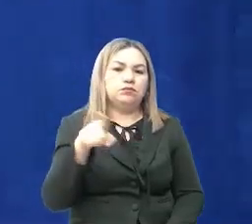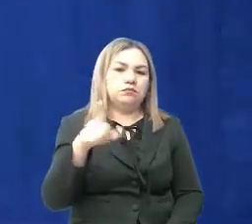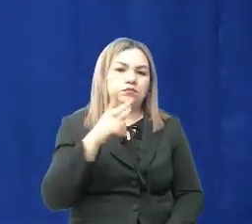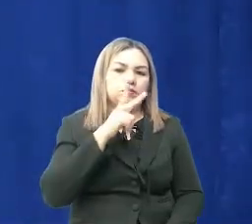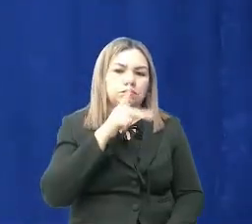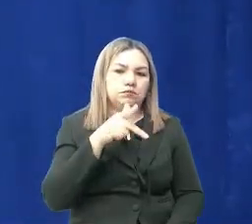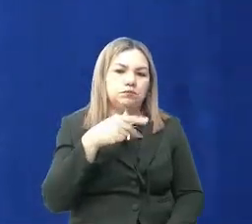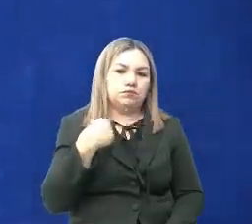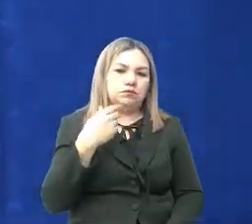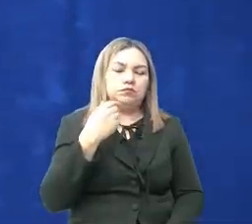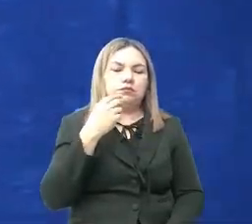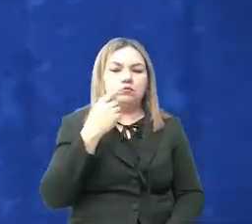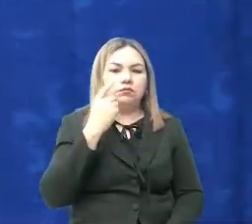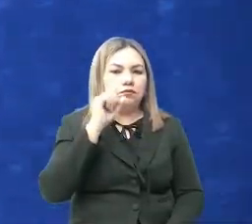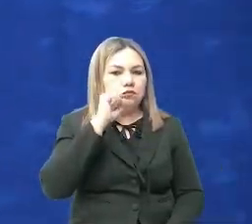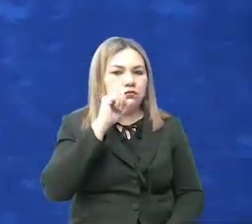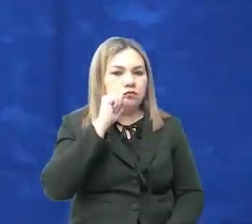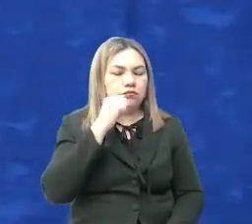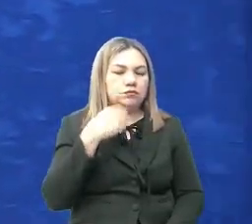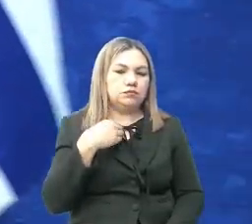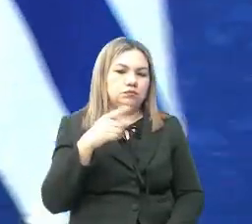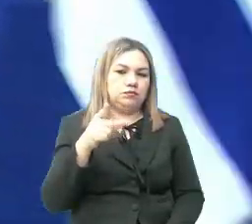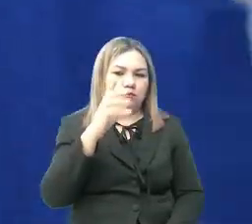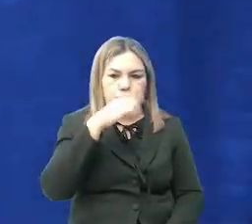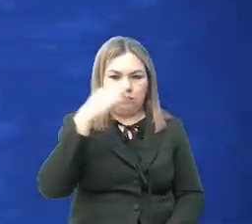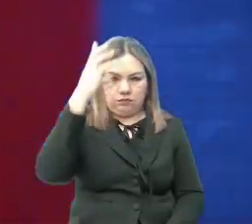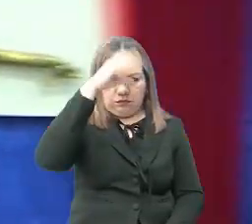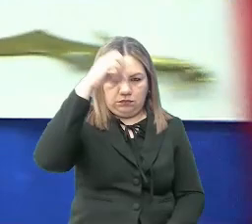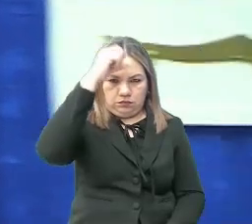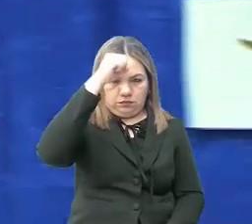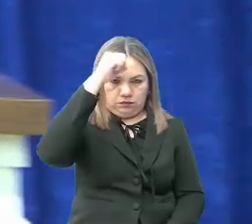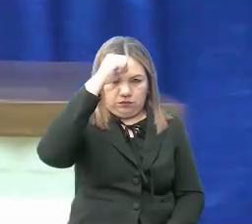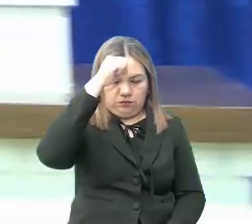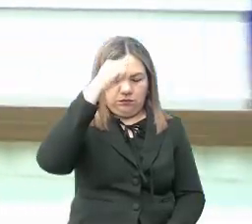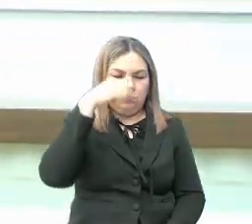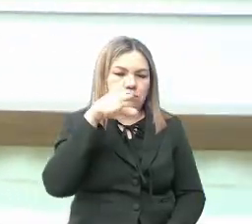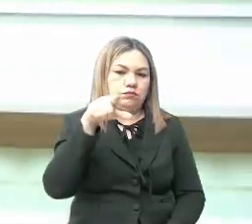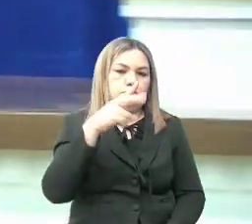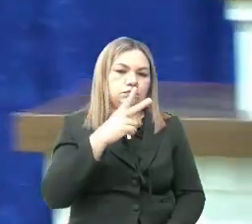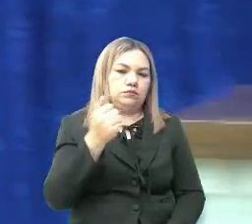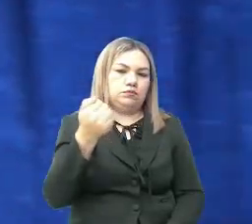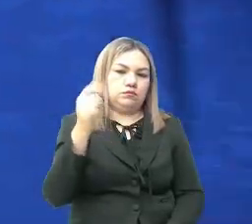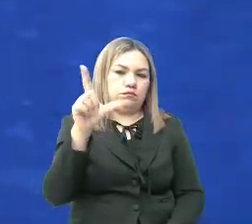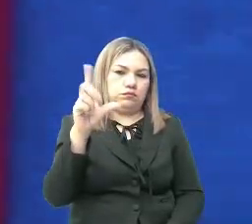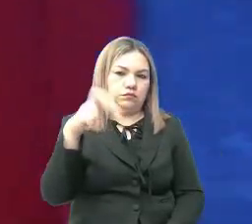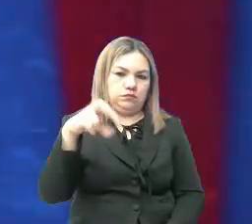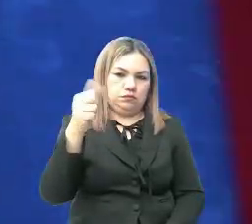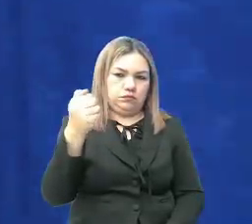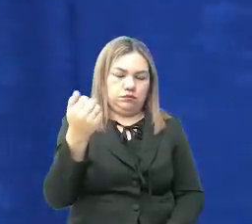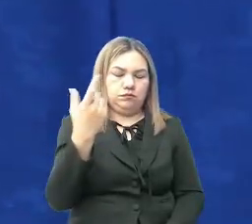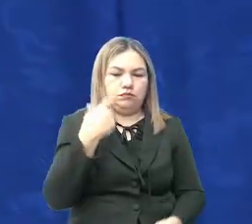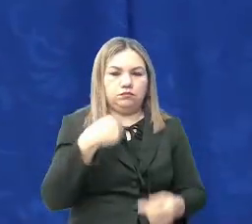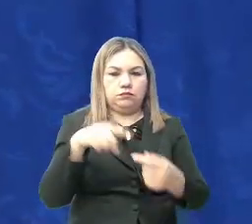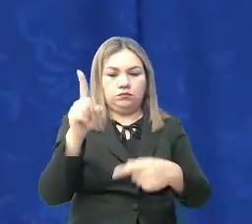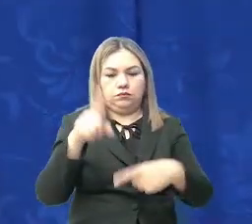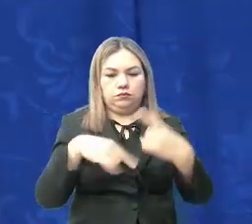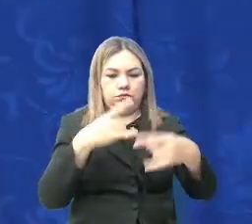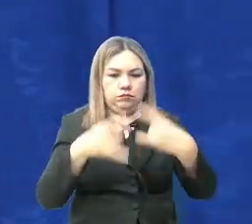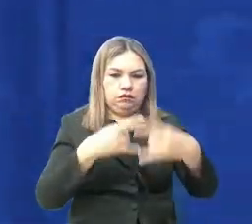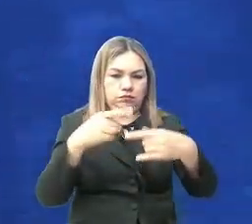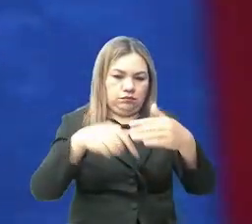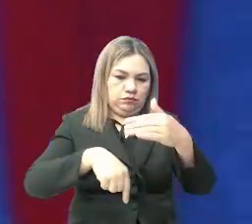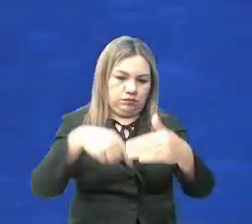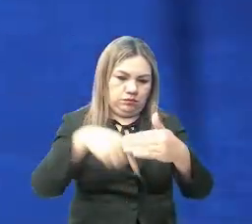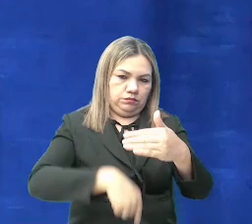her, saying, you need to repent because you're going to hell. How many of you say